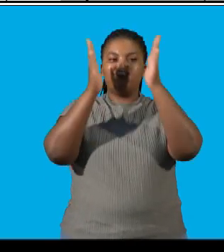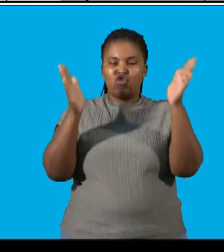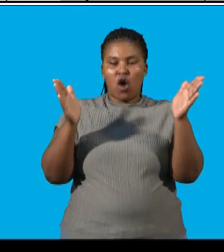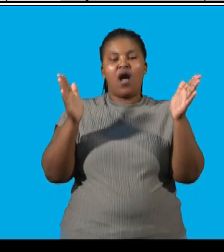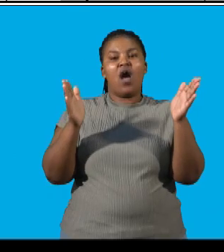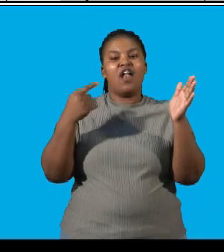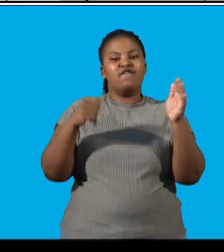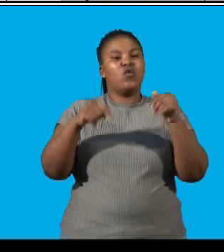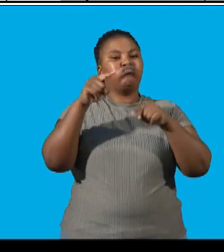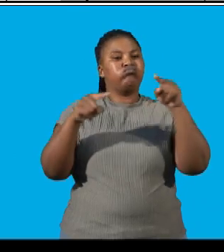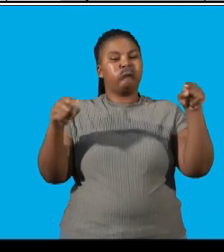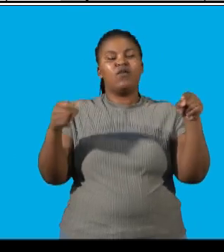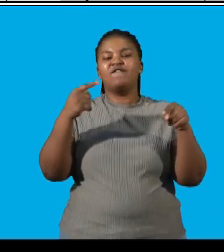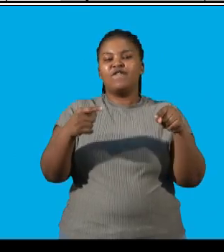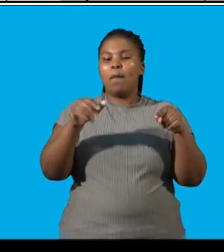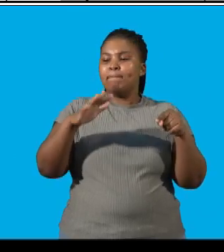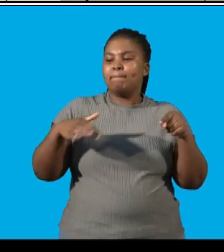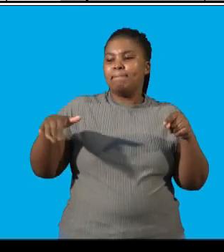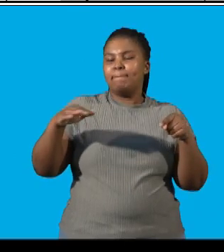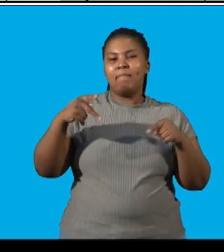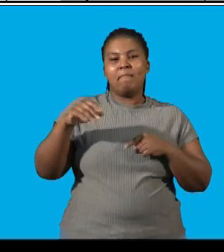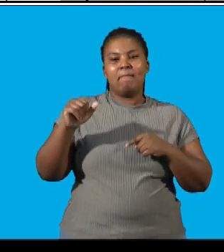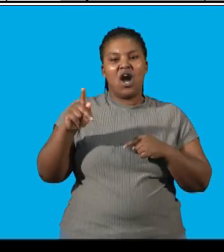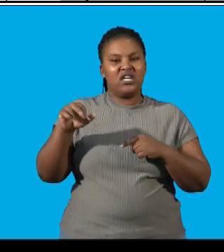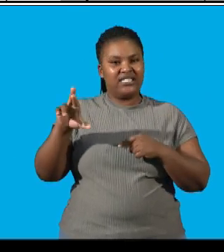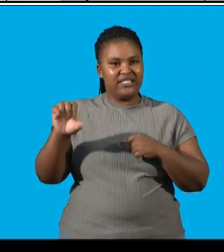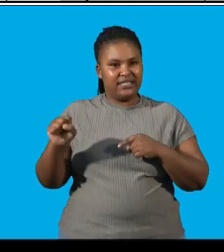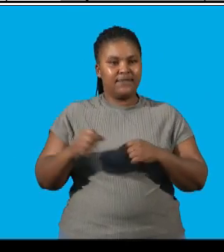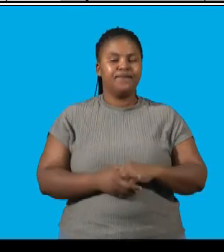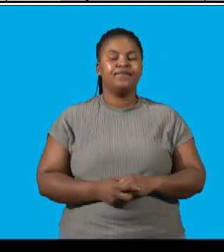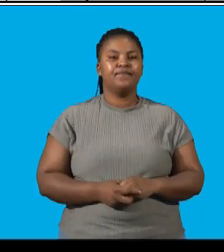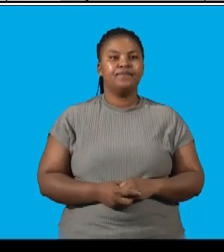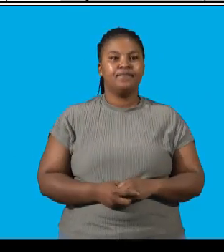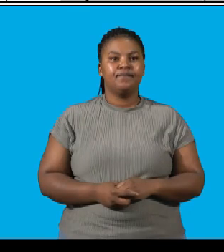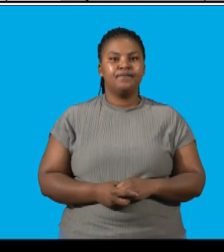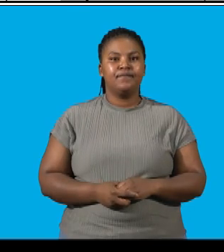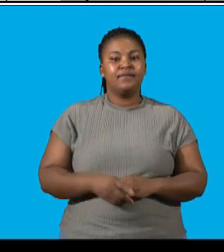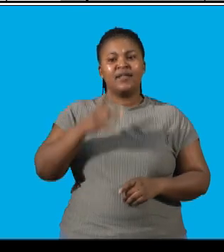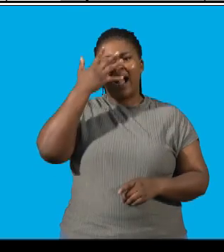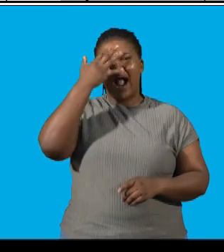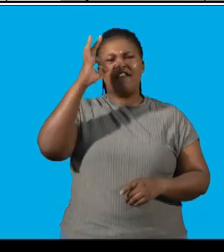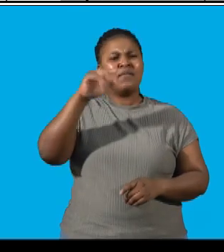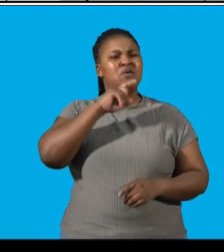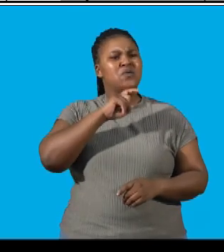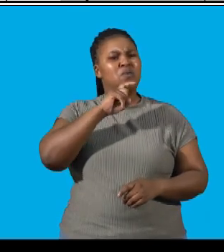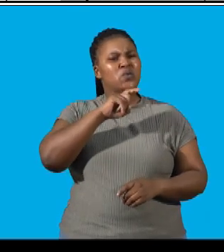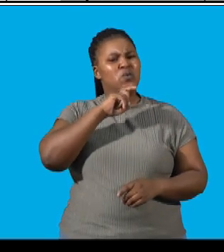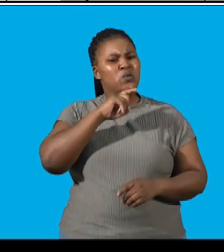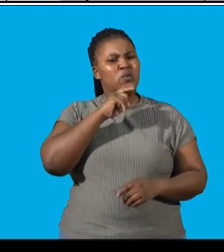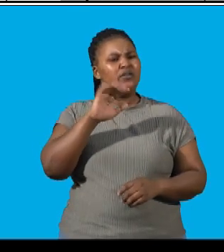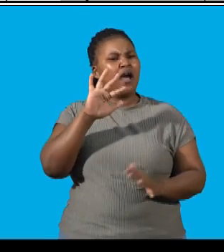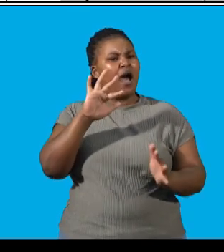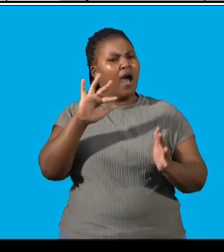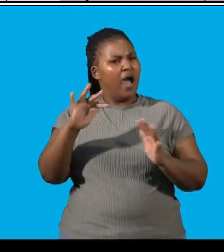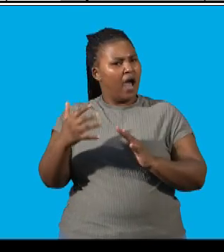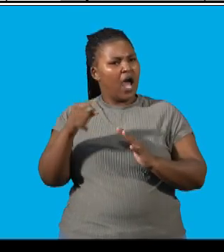broader range of industrial parks. Number 4, how is the government using